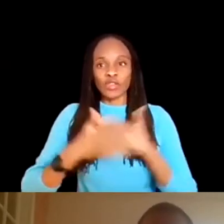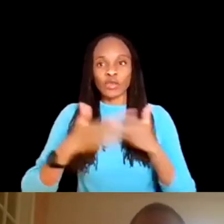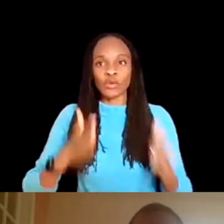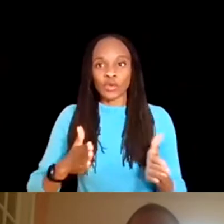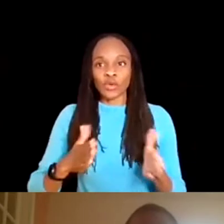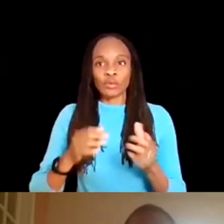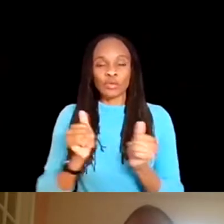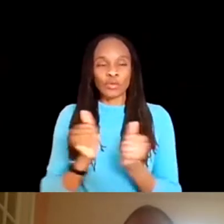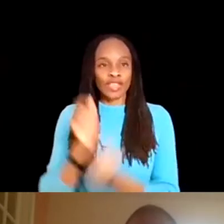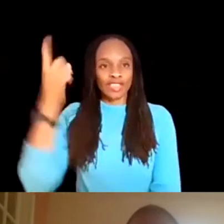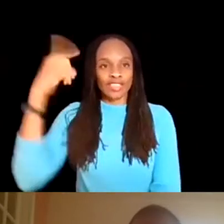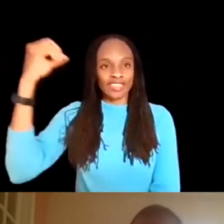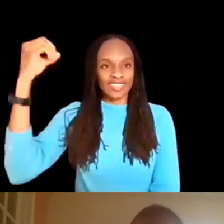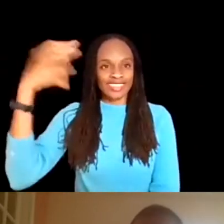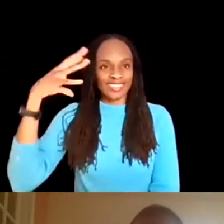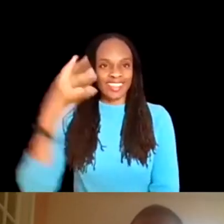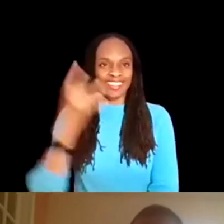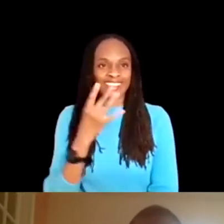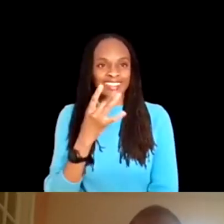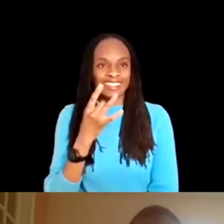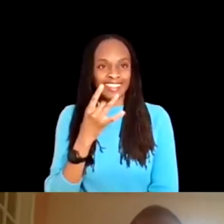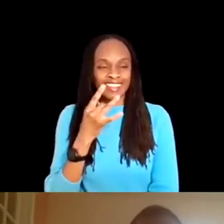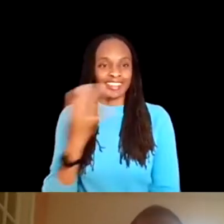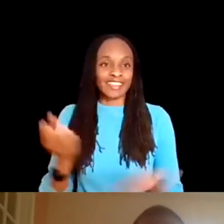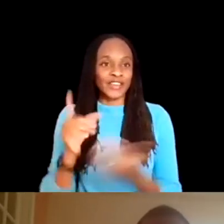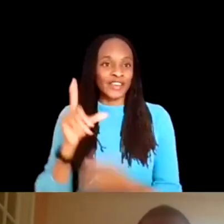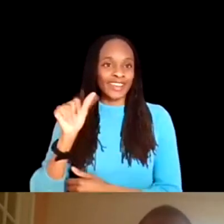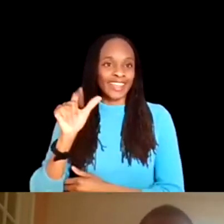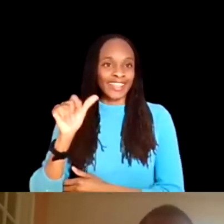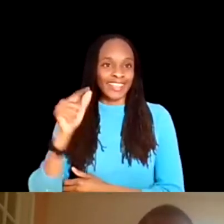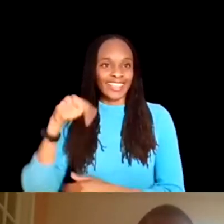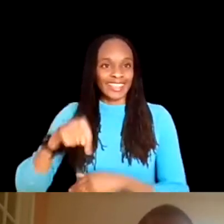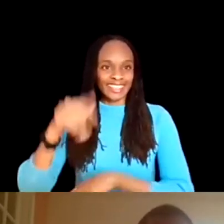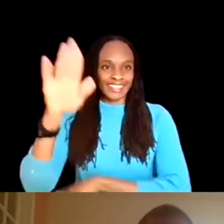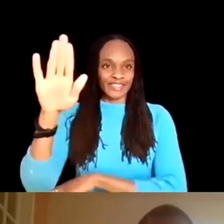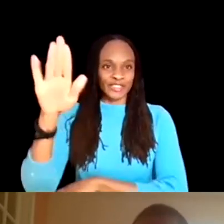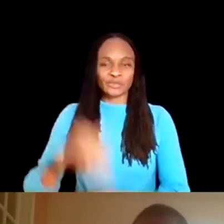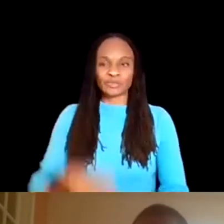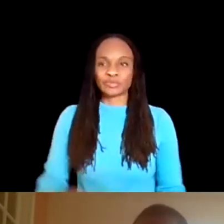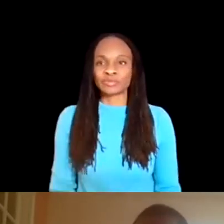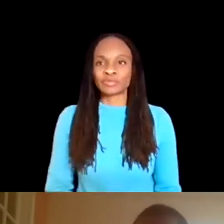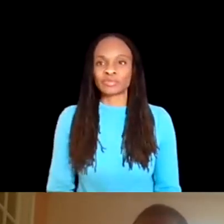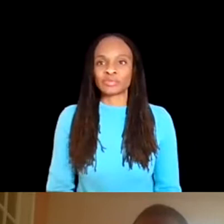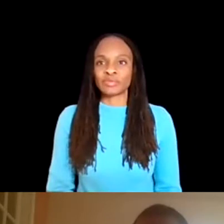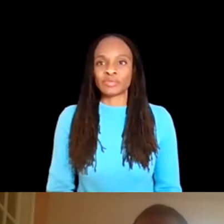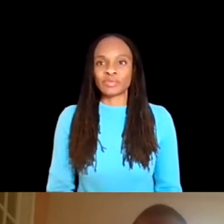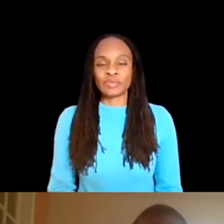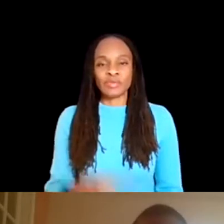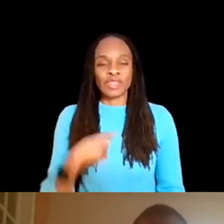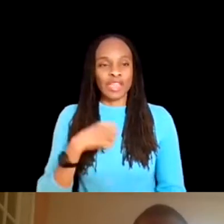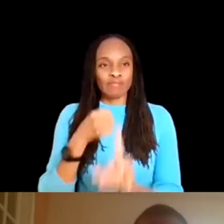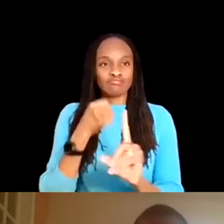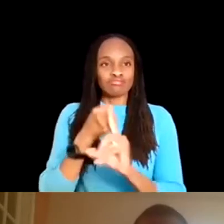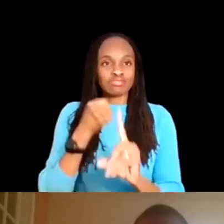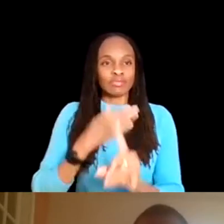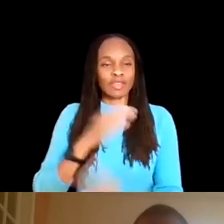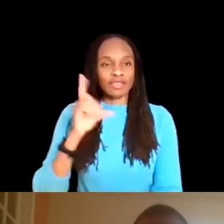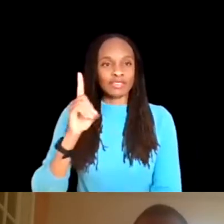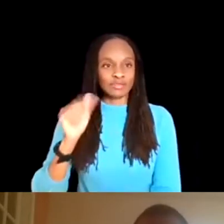sunlit Los Angeles this afternoon. I acquired my disability a couple of years